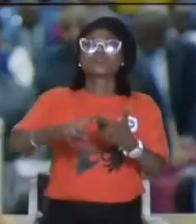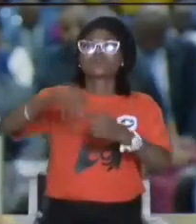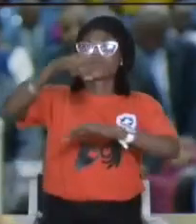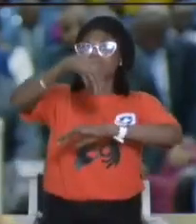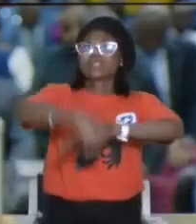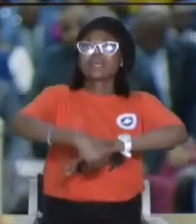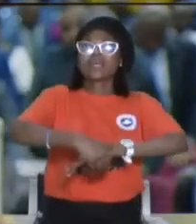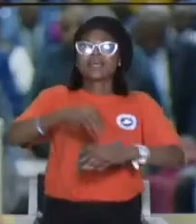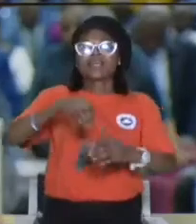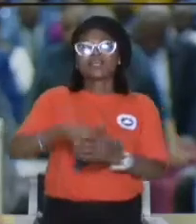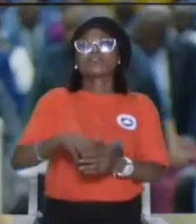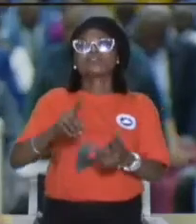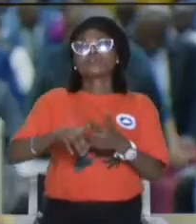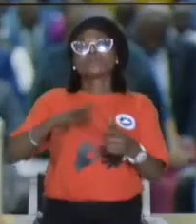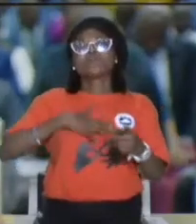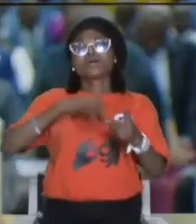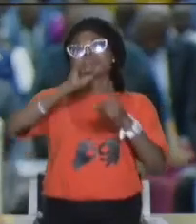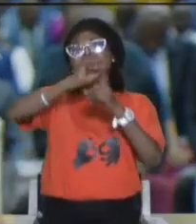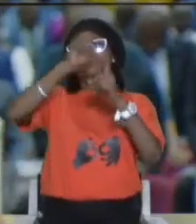into my situation